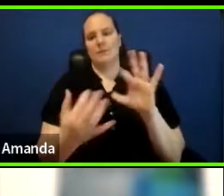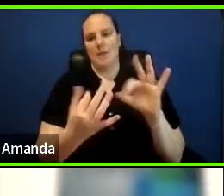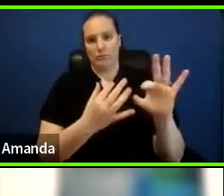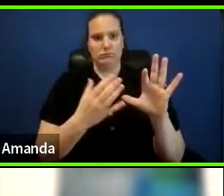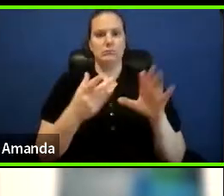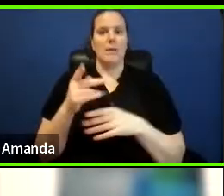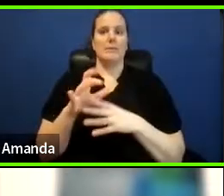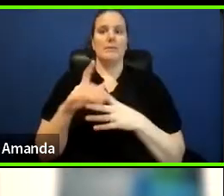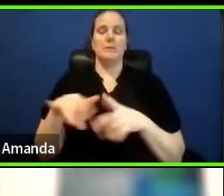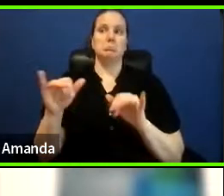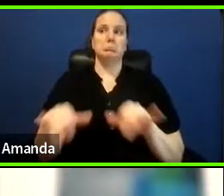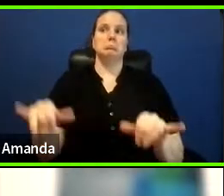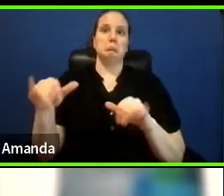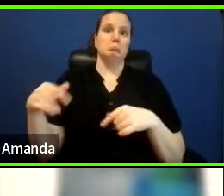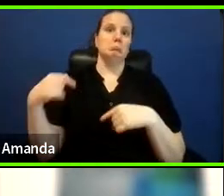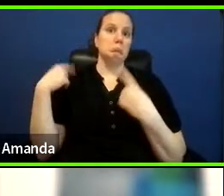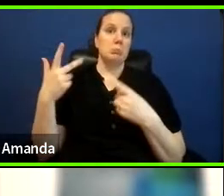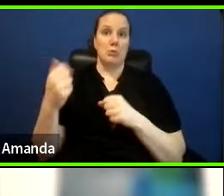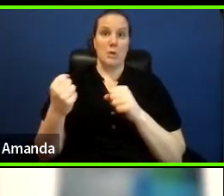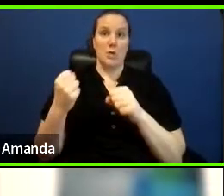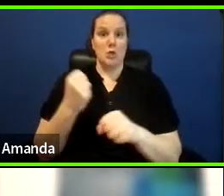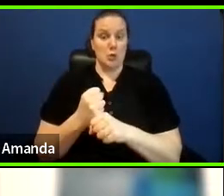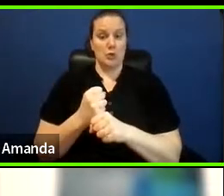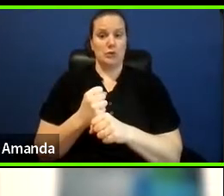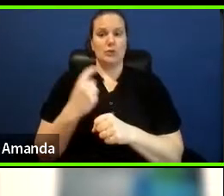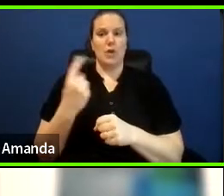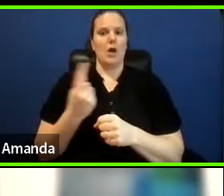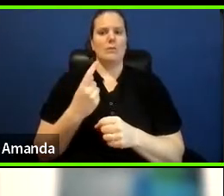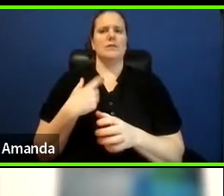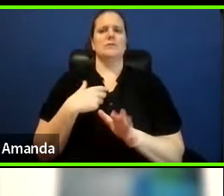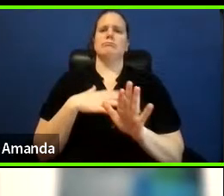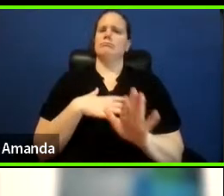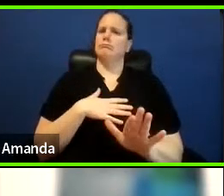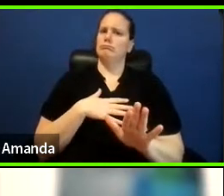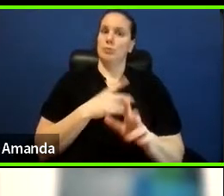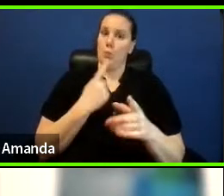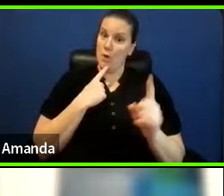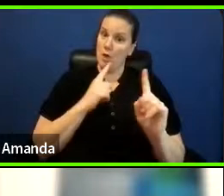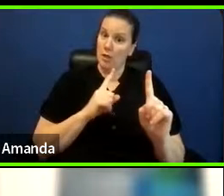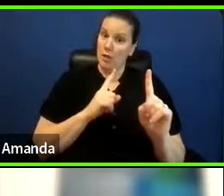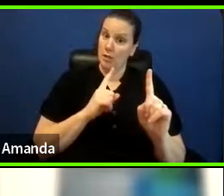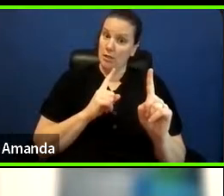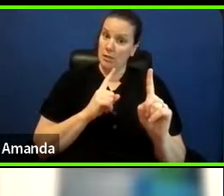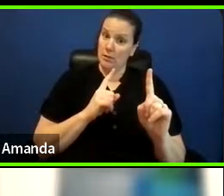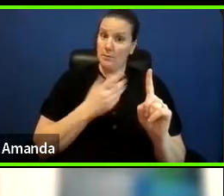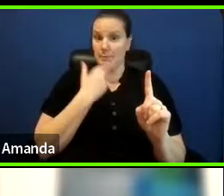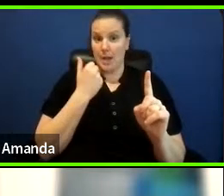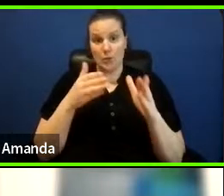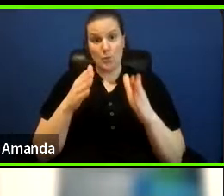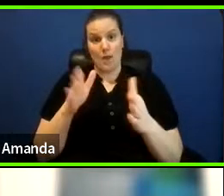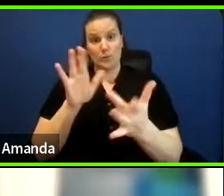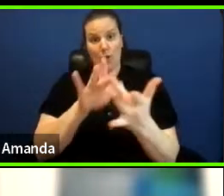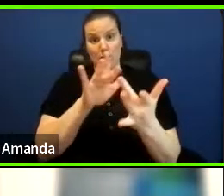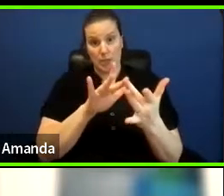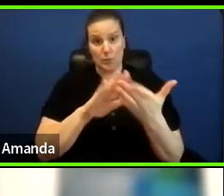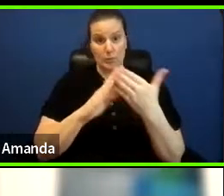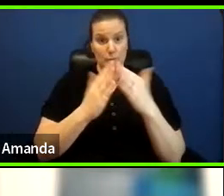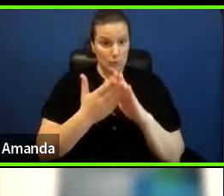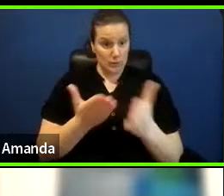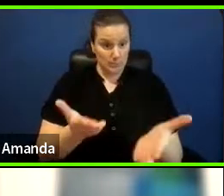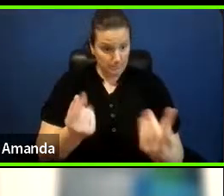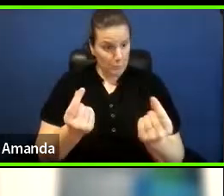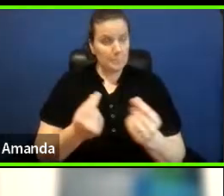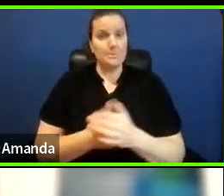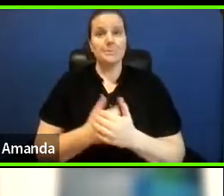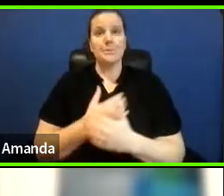doing it the same way for the last 3 years and always want to question, is it working? Is there a better way for us to reach our community? So